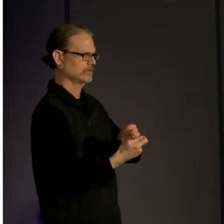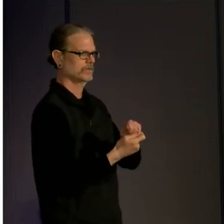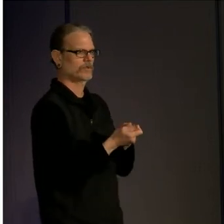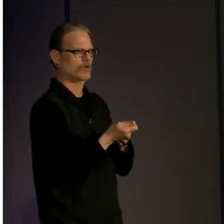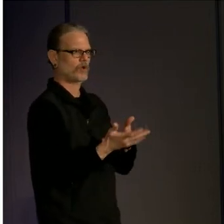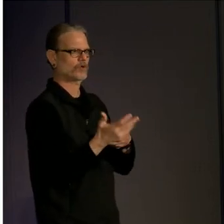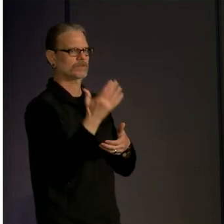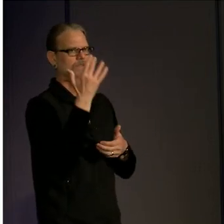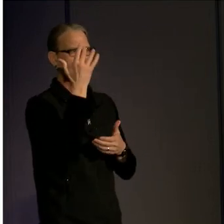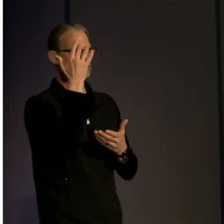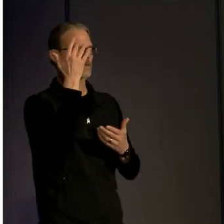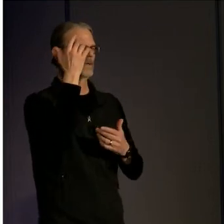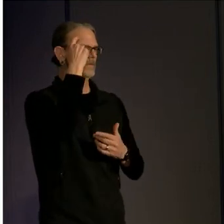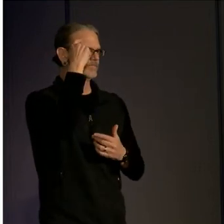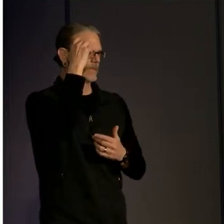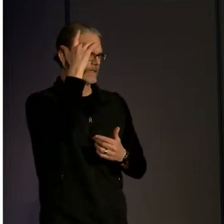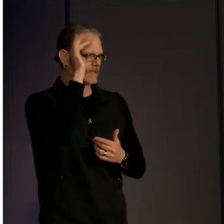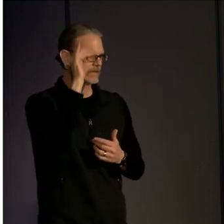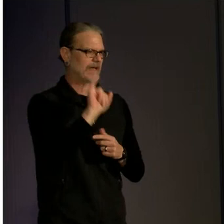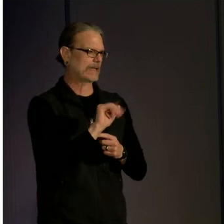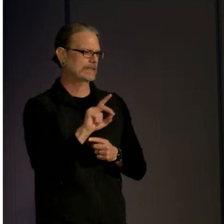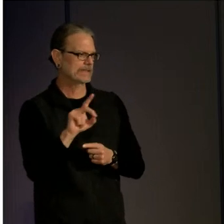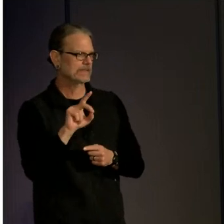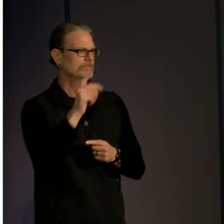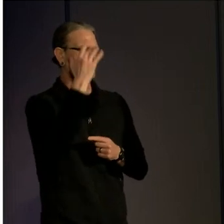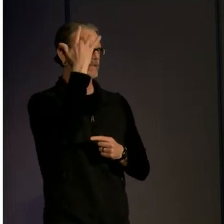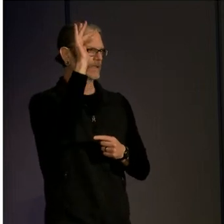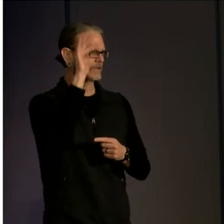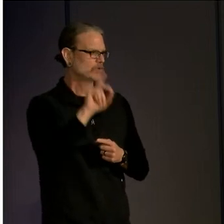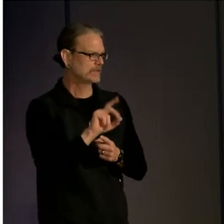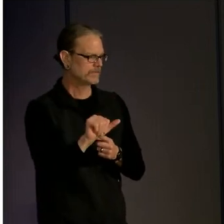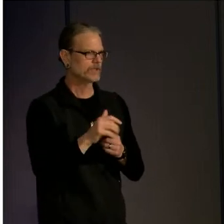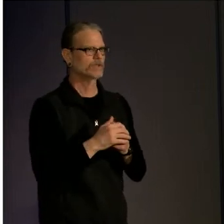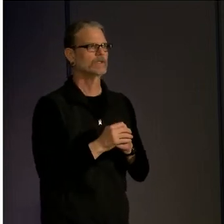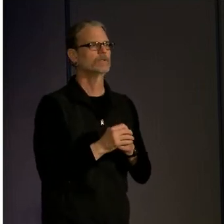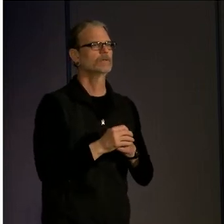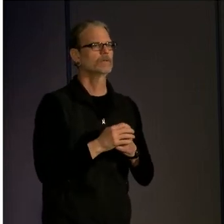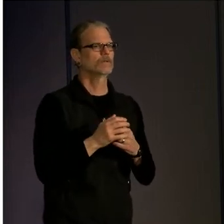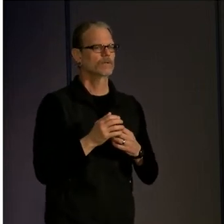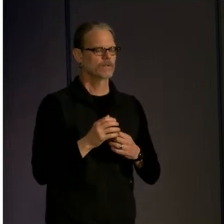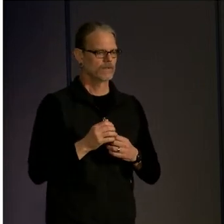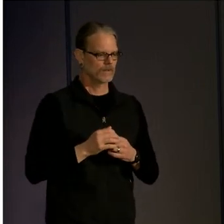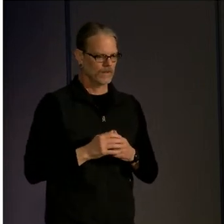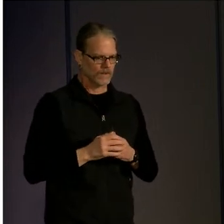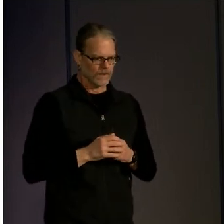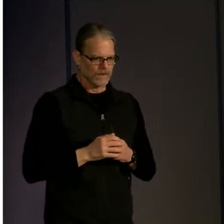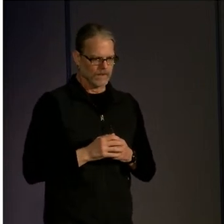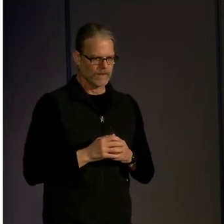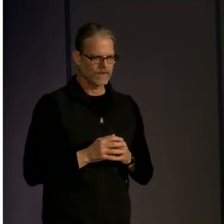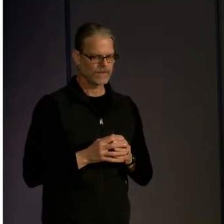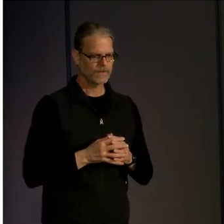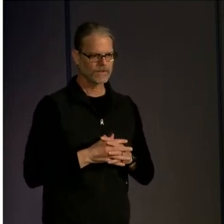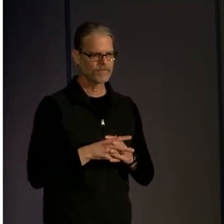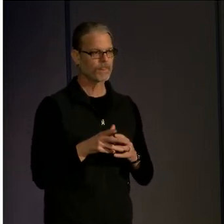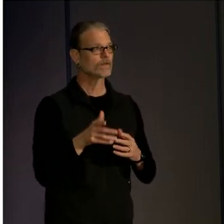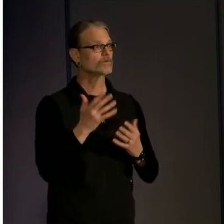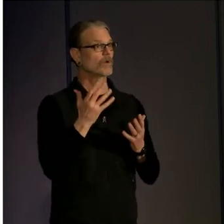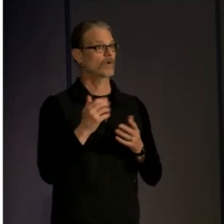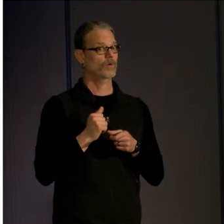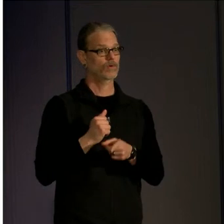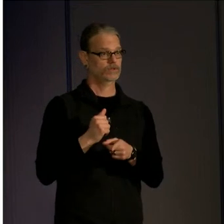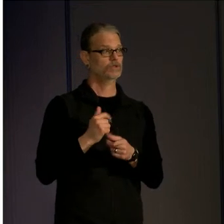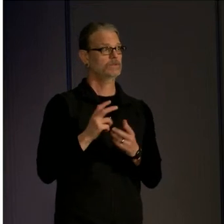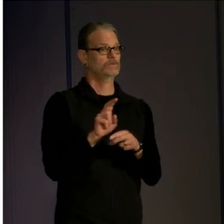Causes intellectual disabilities, a lack of communication. She could still communicate, she just couldn't speak. So she used